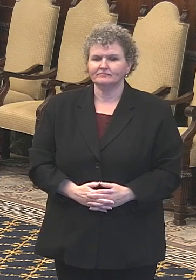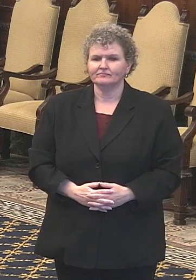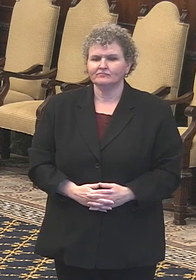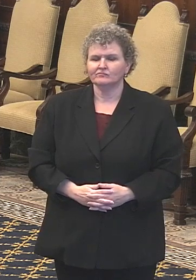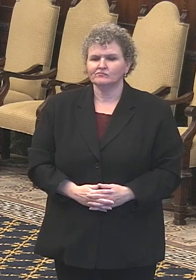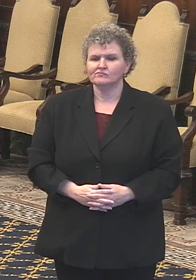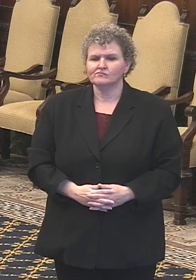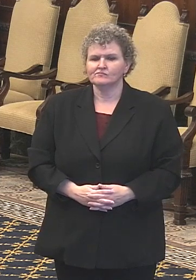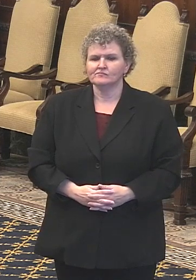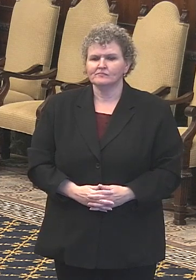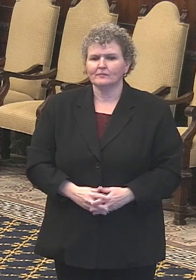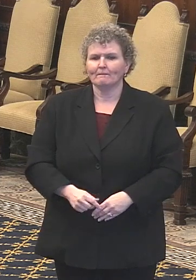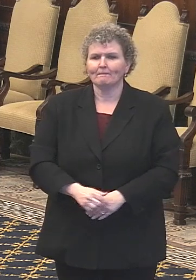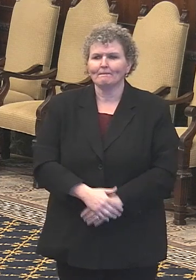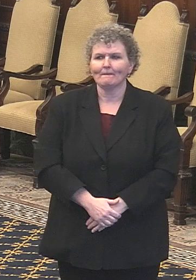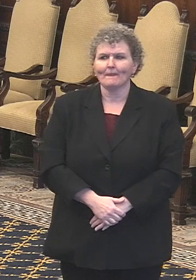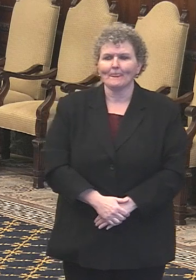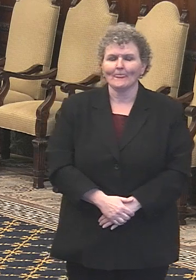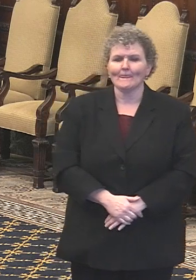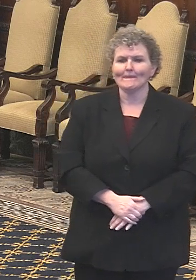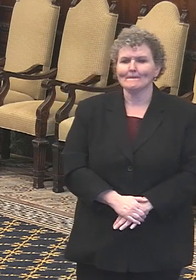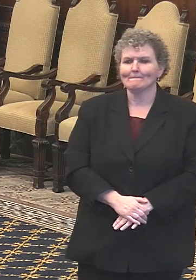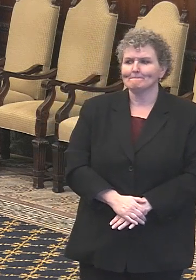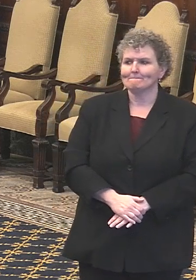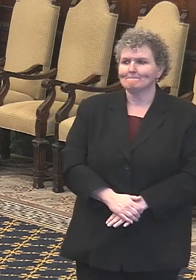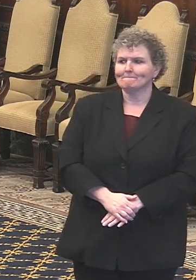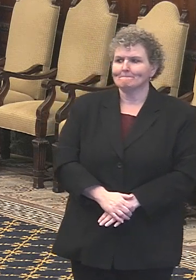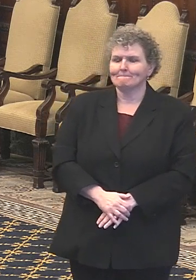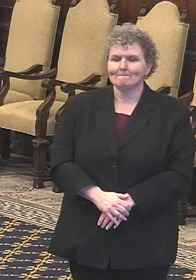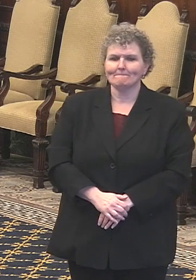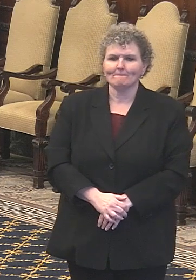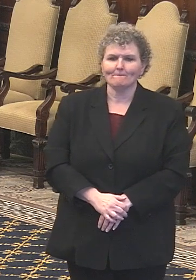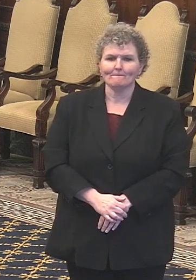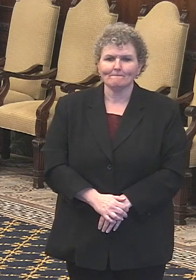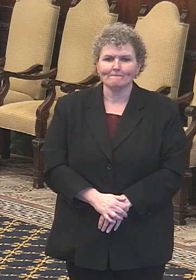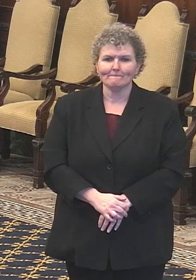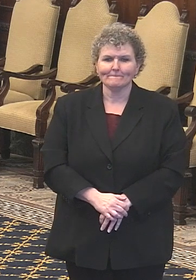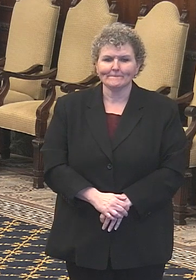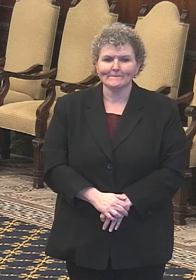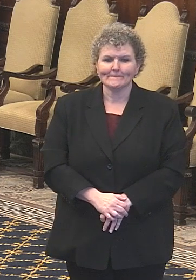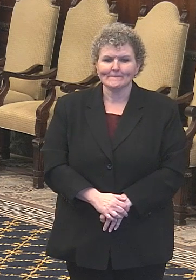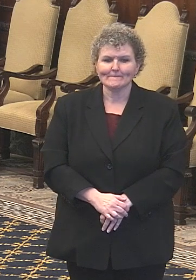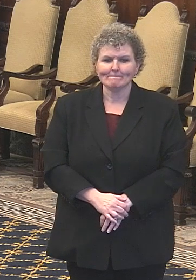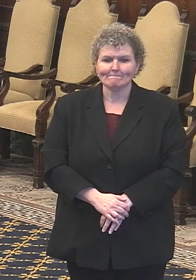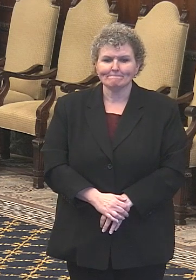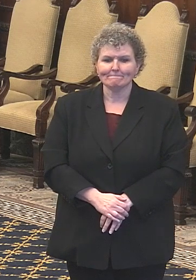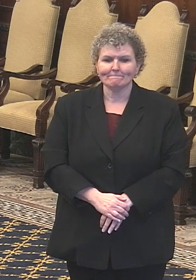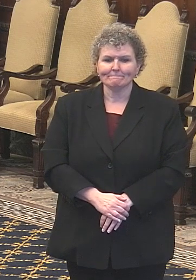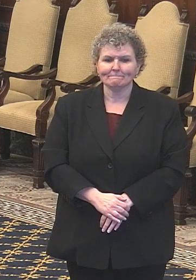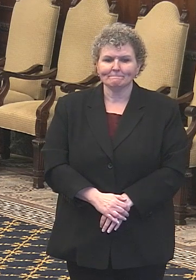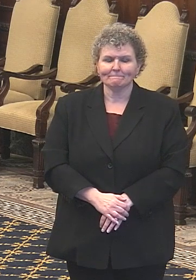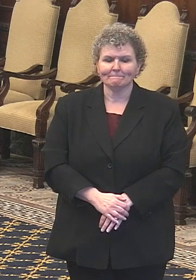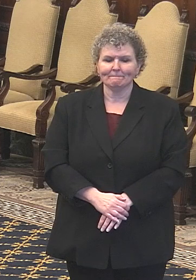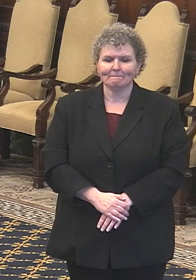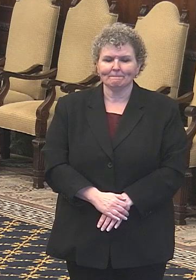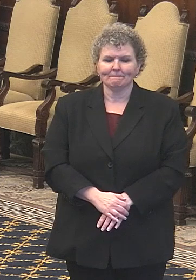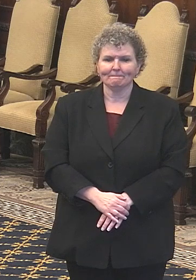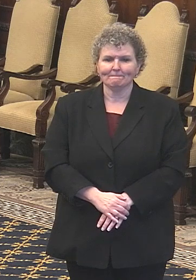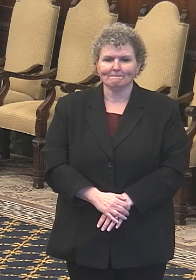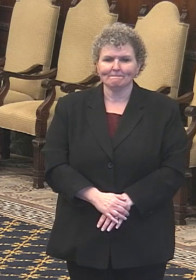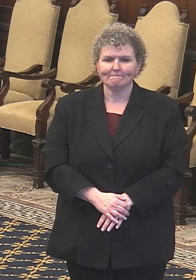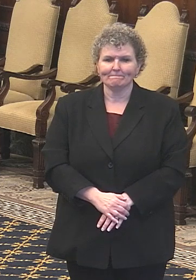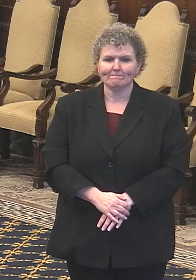the country, states that have very small populations. I don't know what their situation is. But if you look along the entire East or West Coast, I don't see anybody going